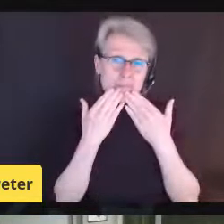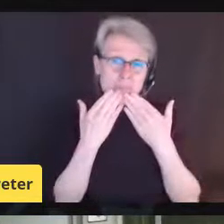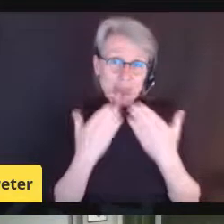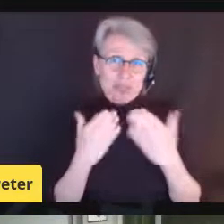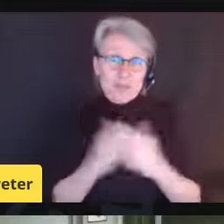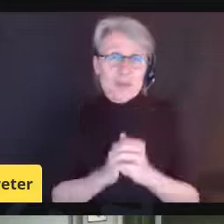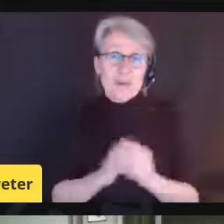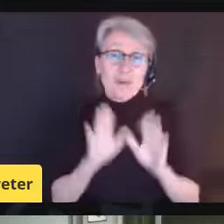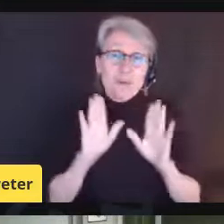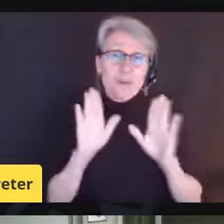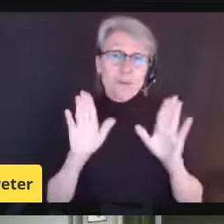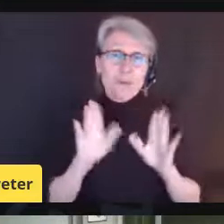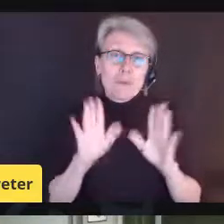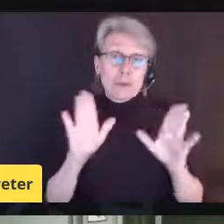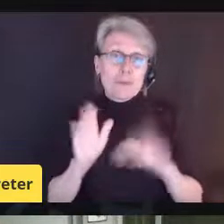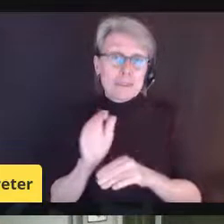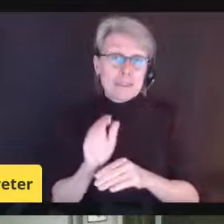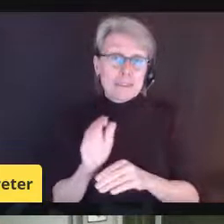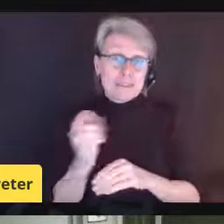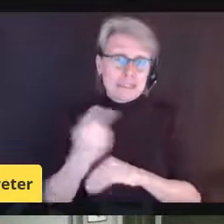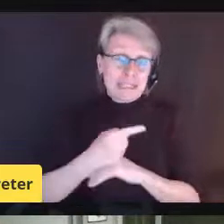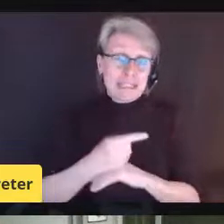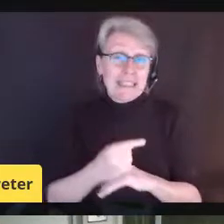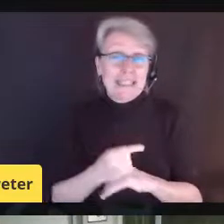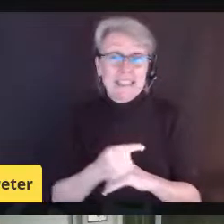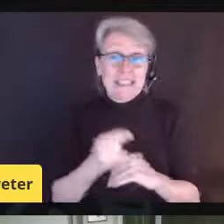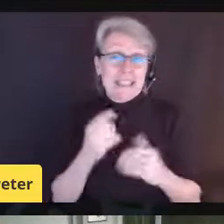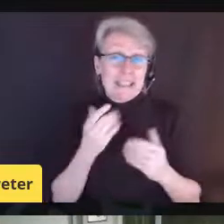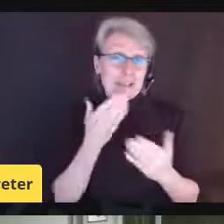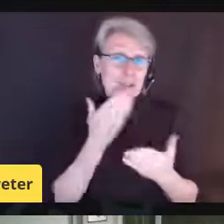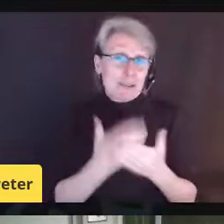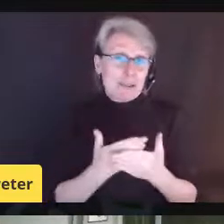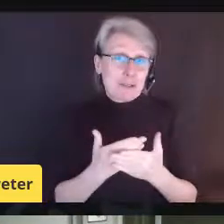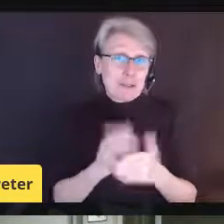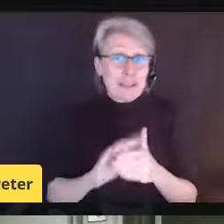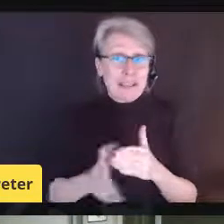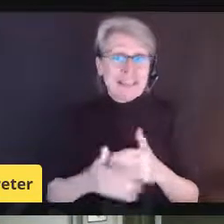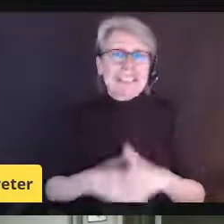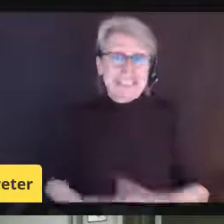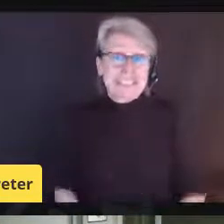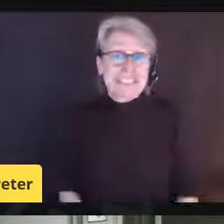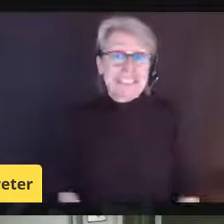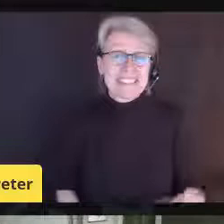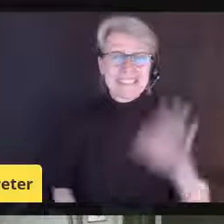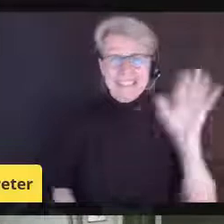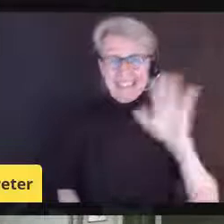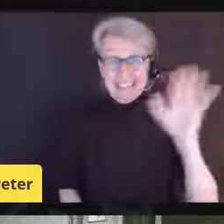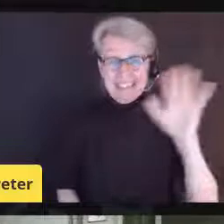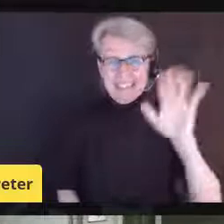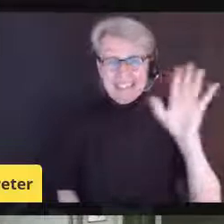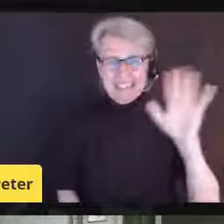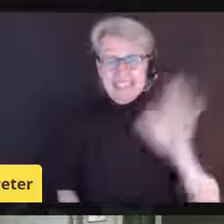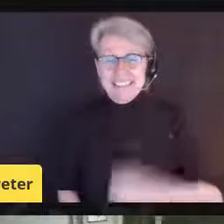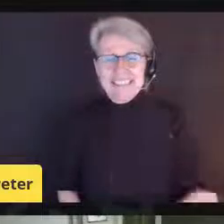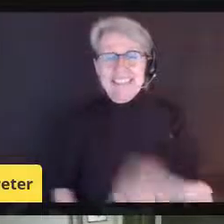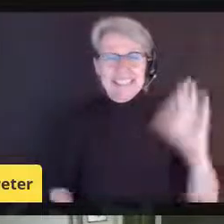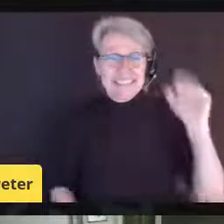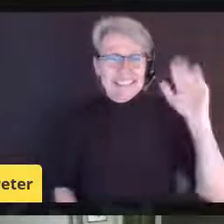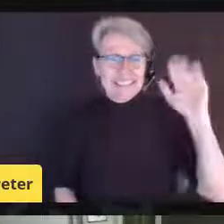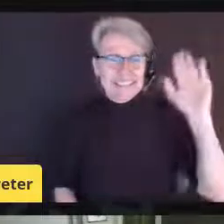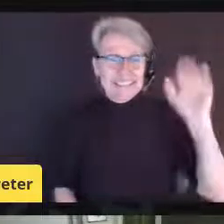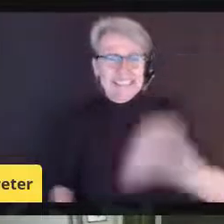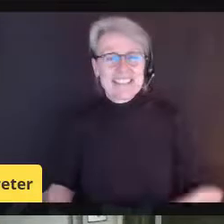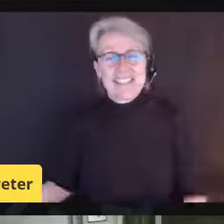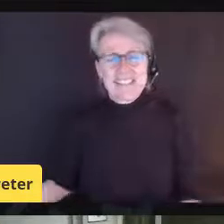Hope you have a lovely, lovely day and a lovely upcoming weekend. Bye, everyone. Thanks for having us. Thank you.